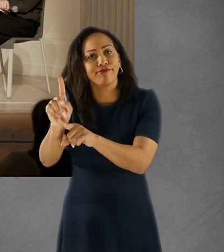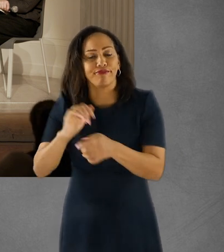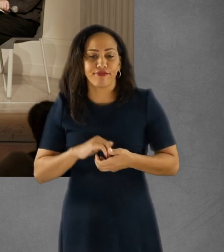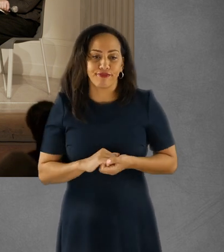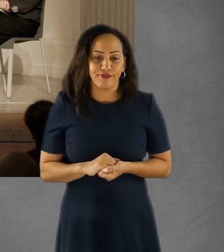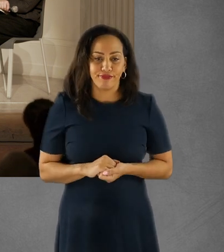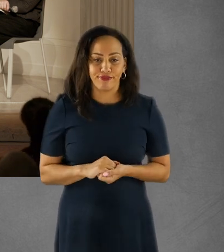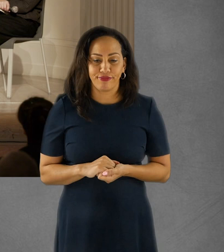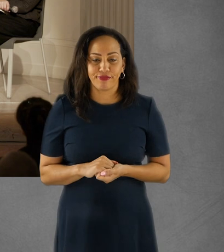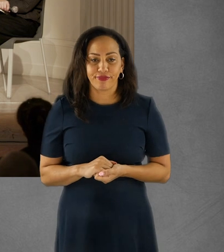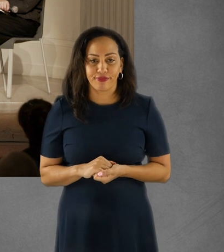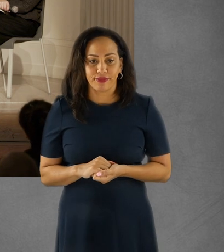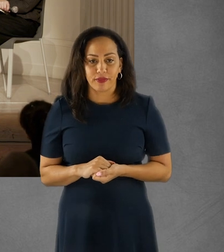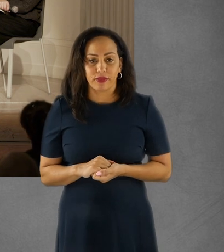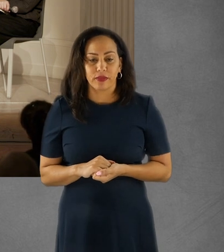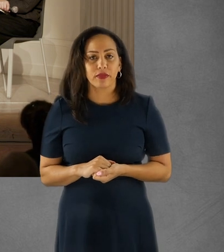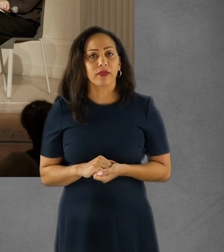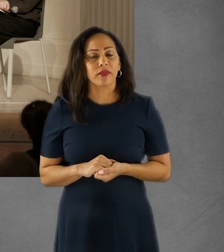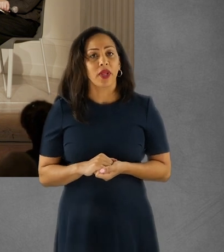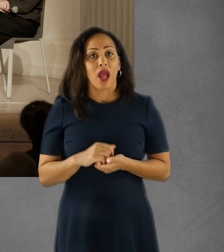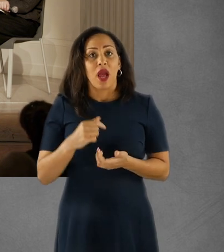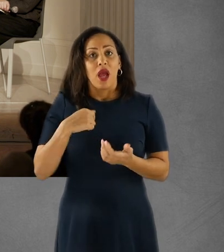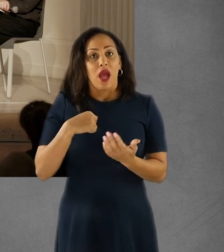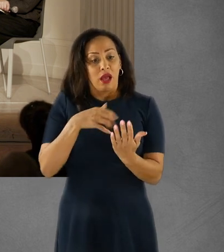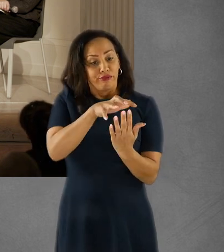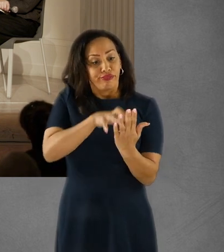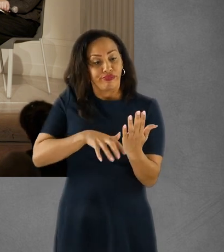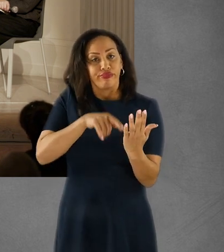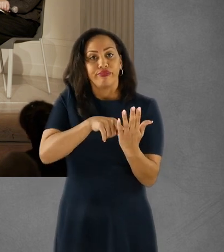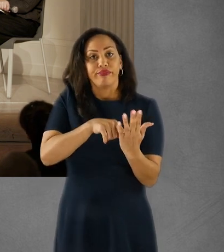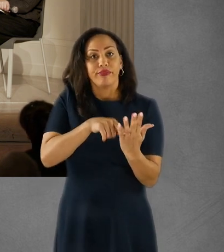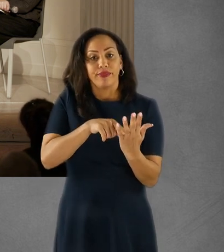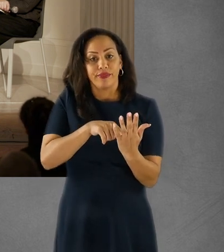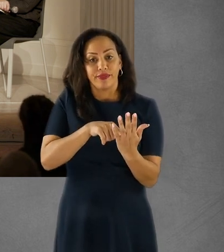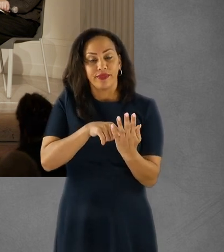this way. One thing I did to almost everything is change the word I to we.